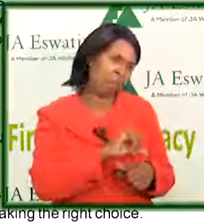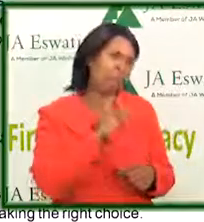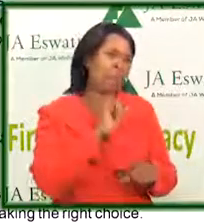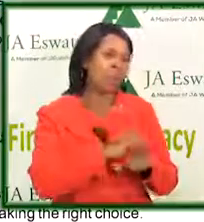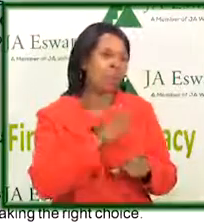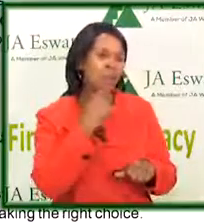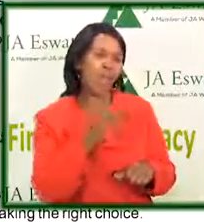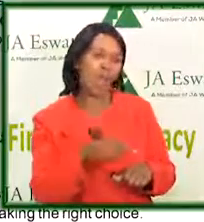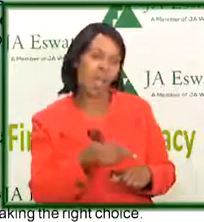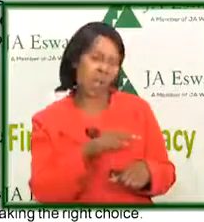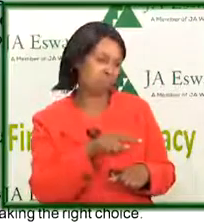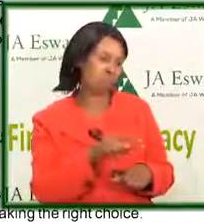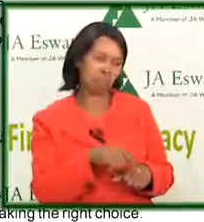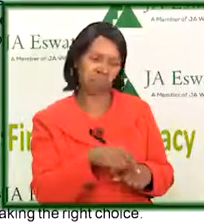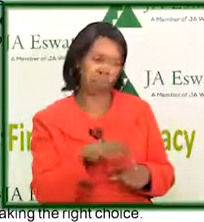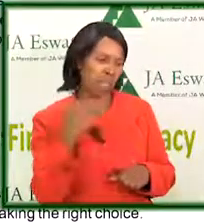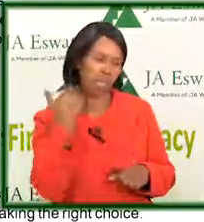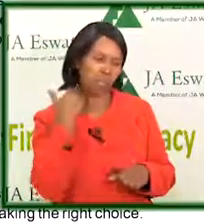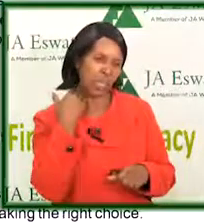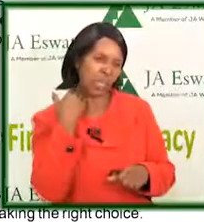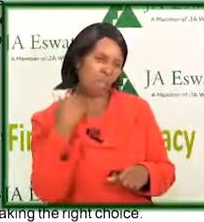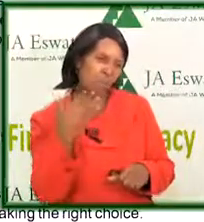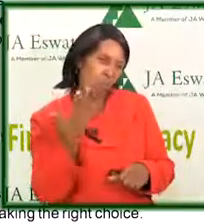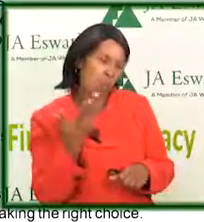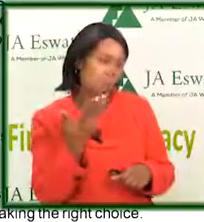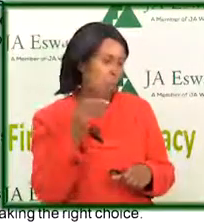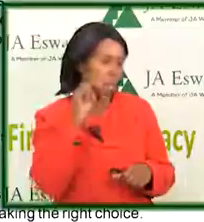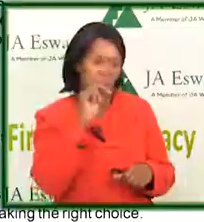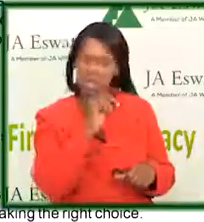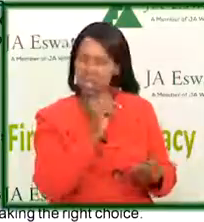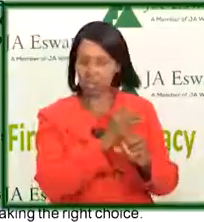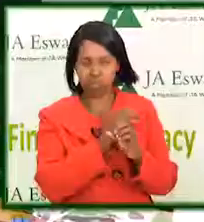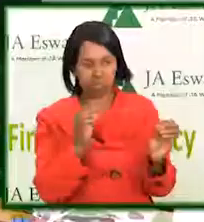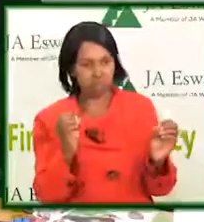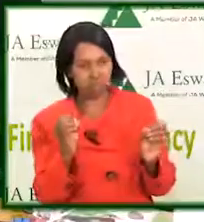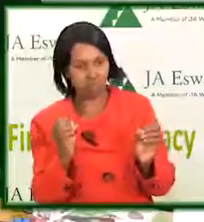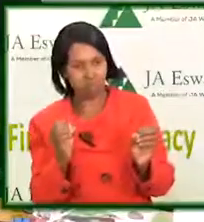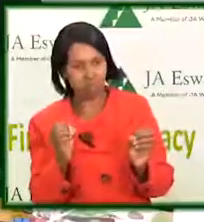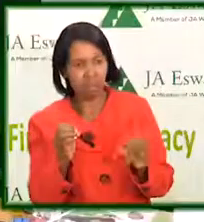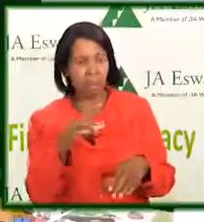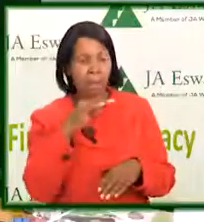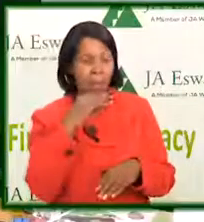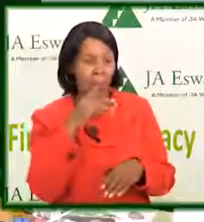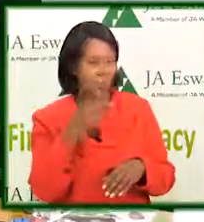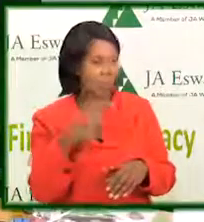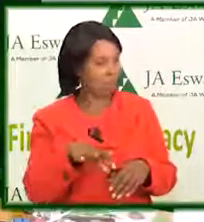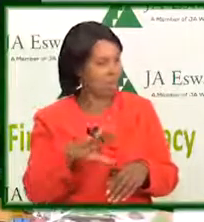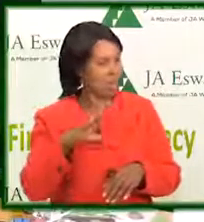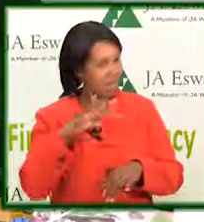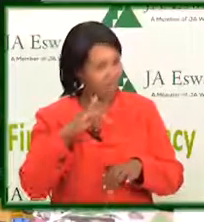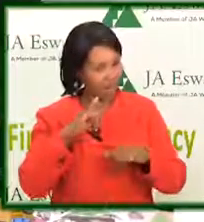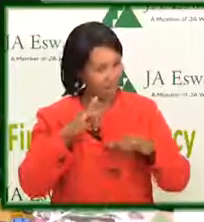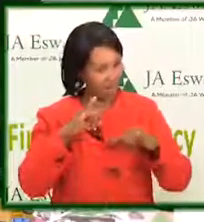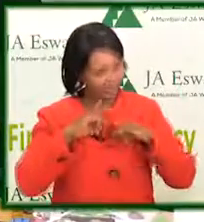expensive, or I'm not sure that I really need this. Remember, an objection does not necessarily mean that the